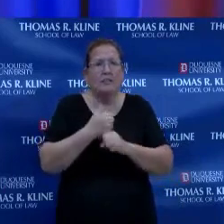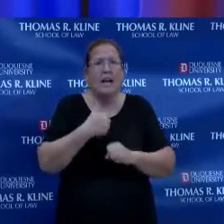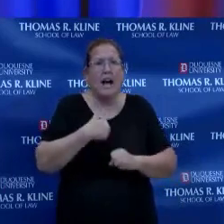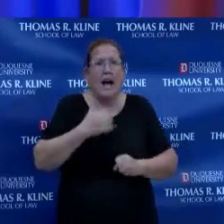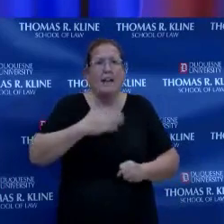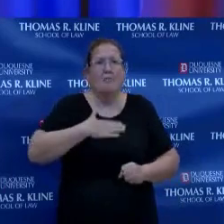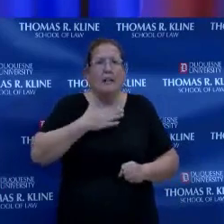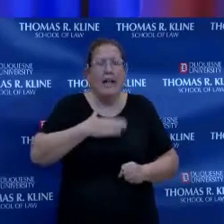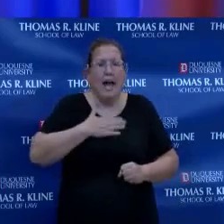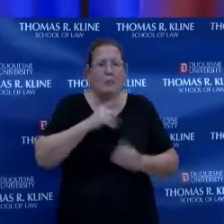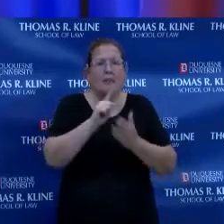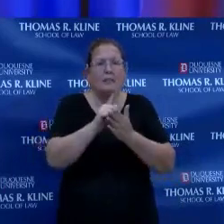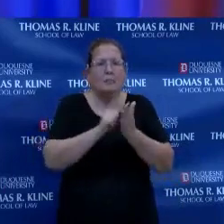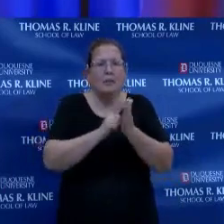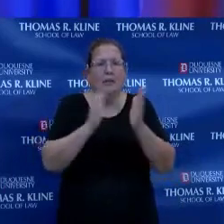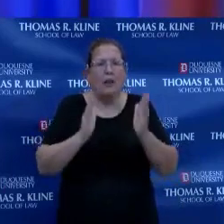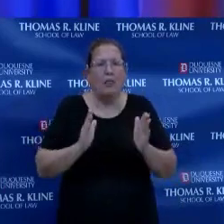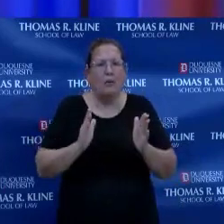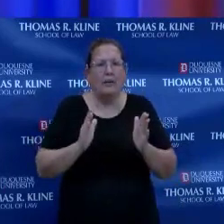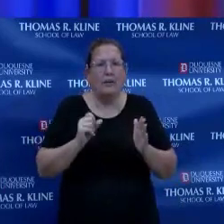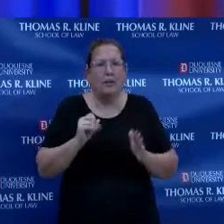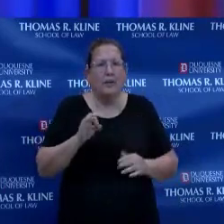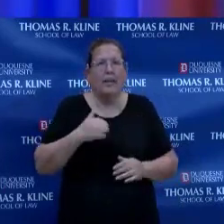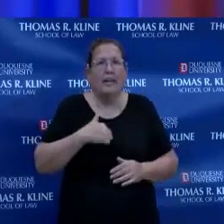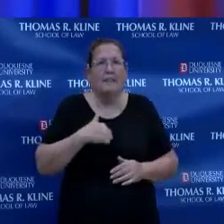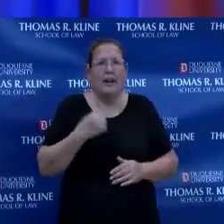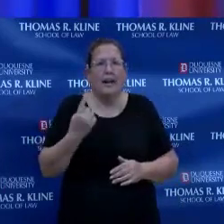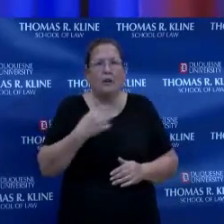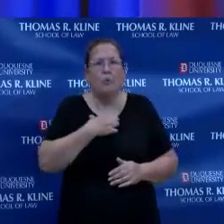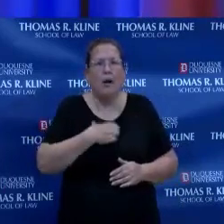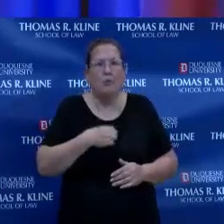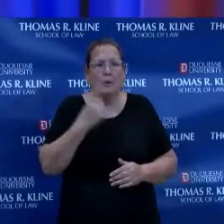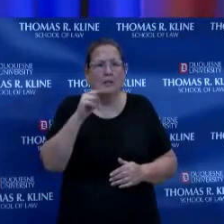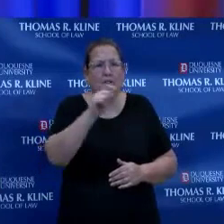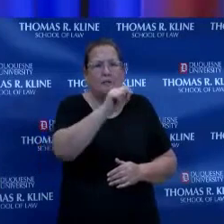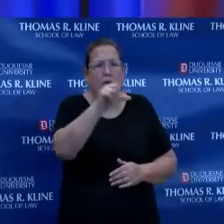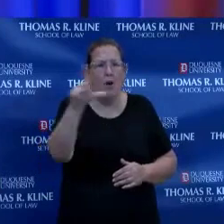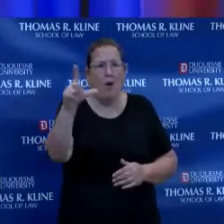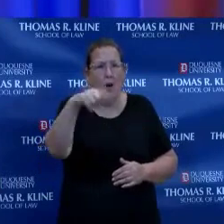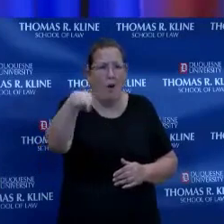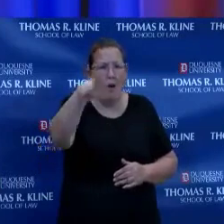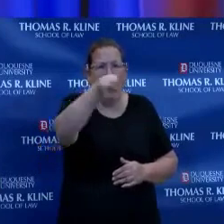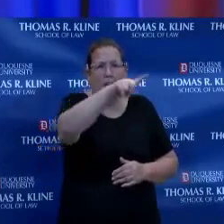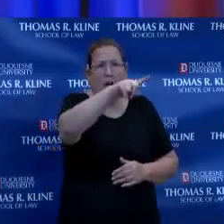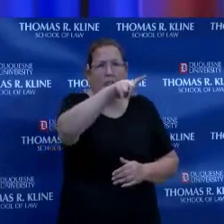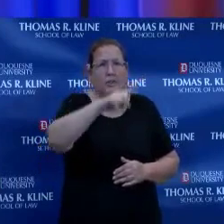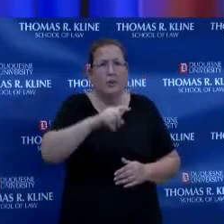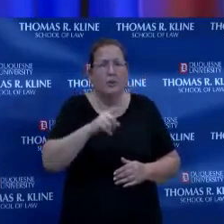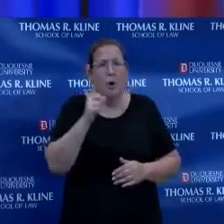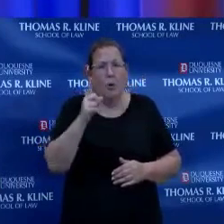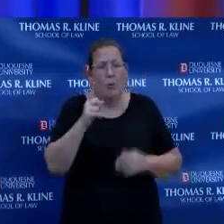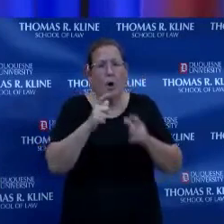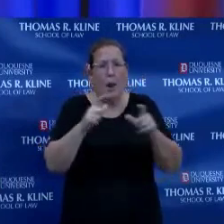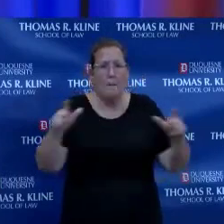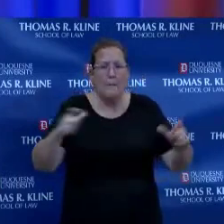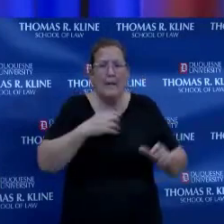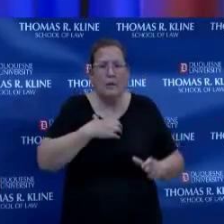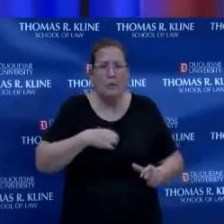happy to be a lawyer. And if I had one wish for all of you, one overarching wish for all of